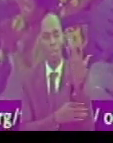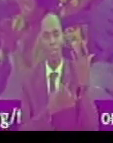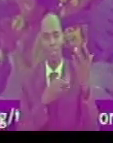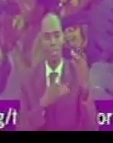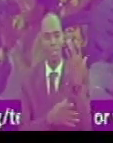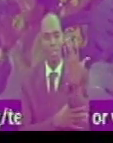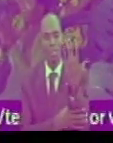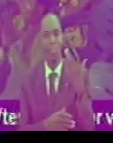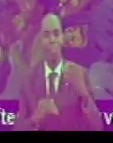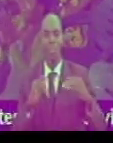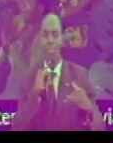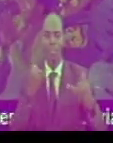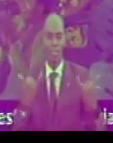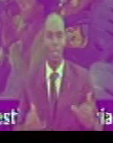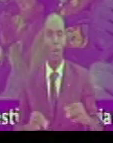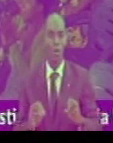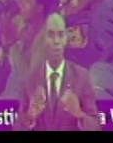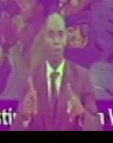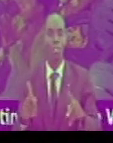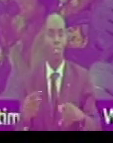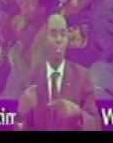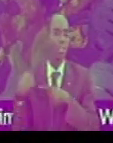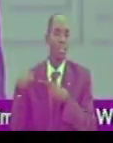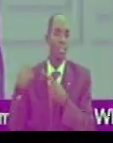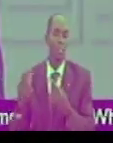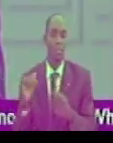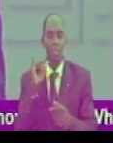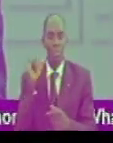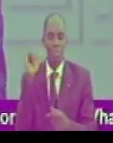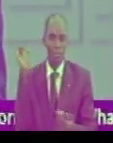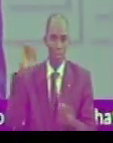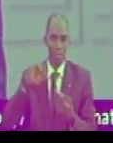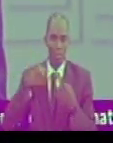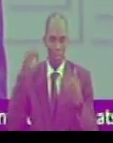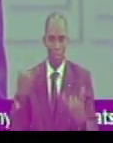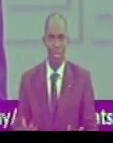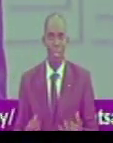the Lord. Praise the Lord.